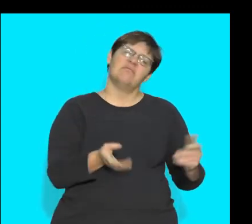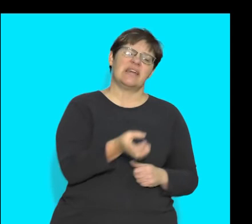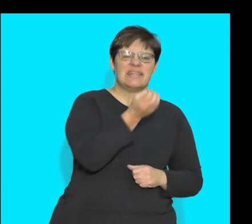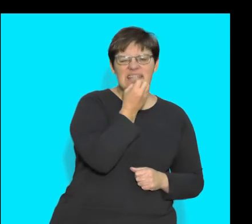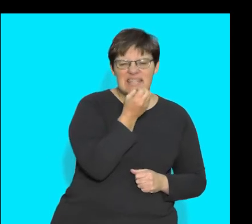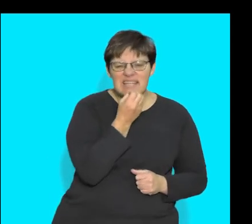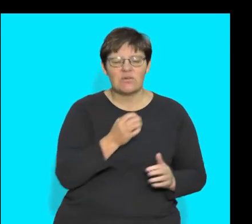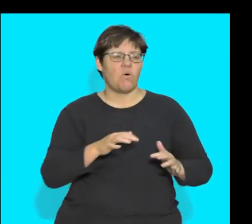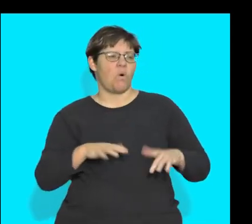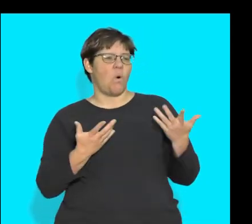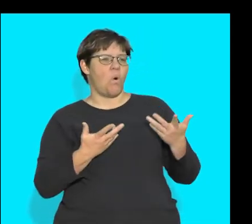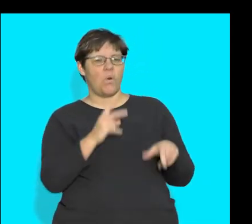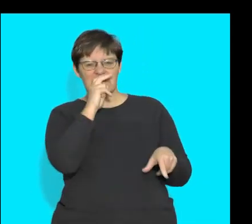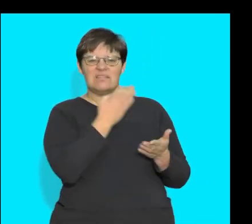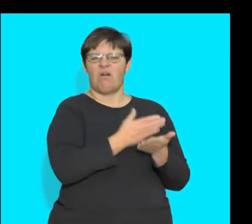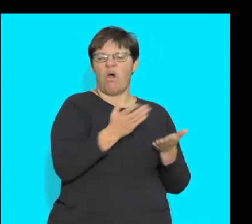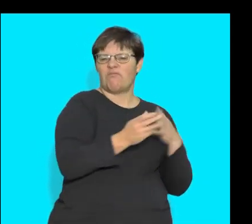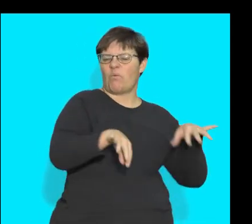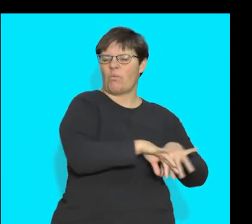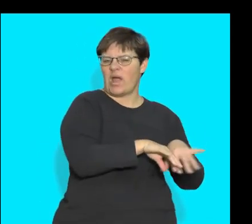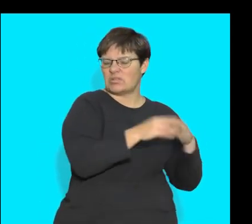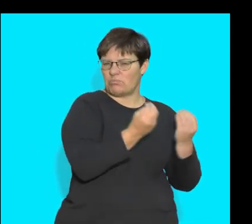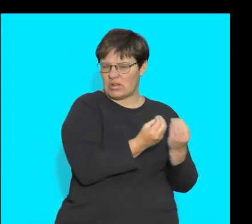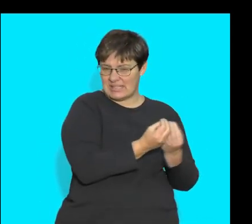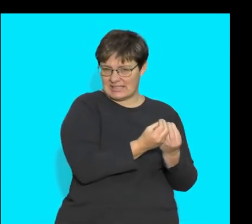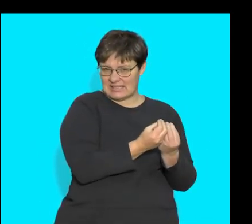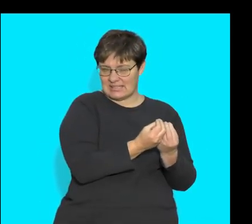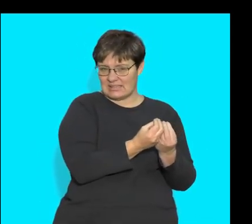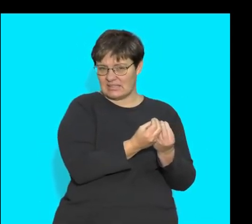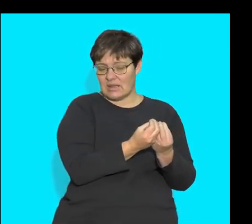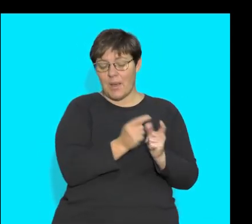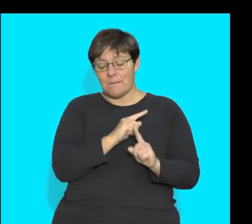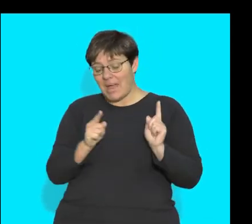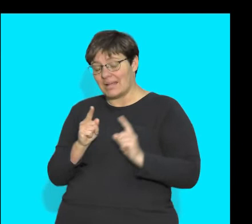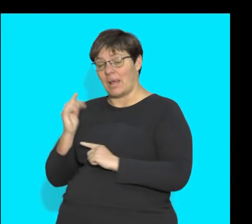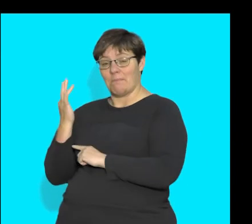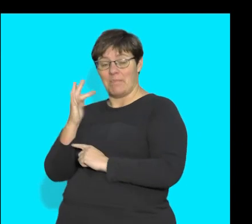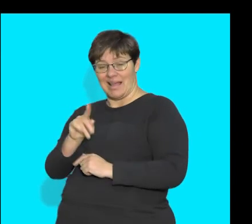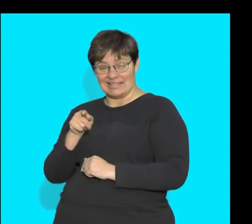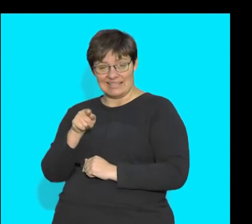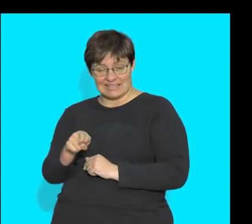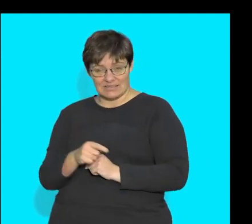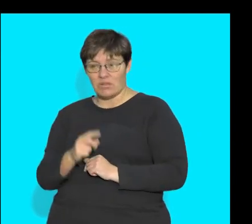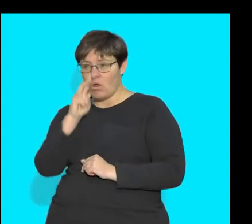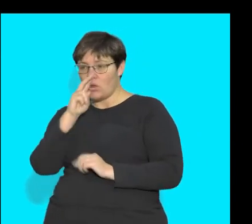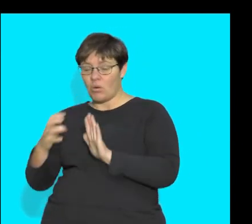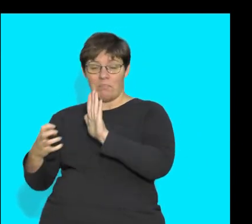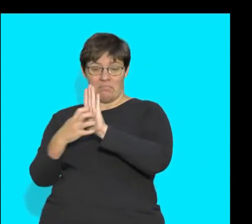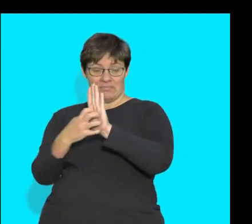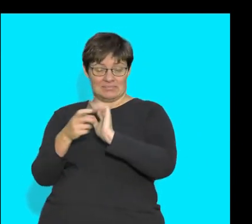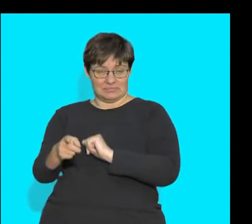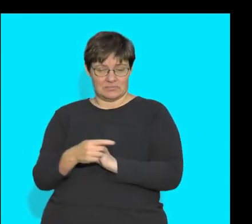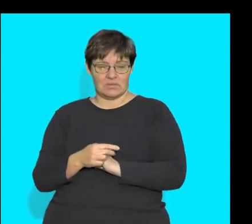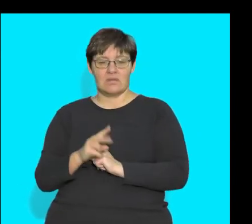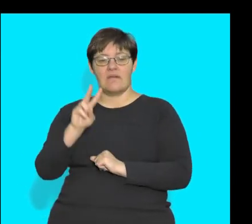example, if it eats or if it needs to get rid of a waste product. However, in a plant cell, if you can have a look at the diagram